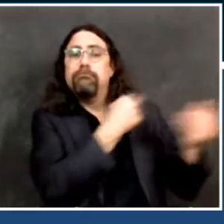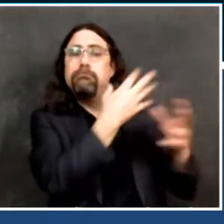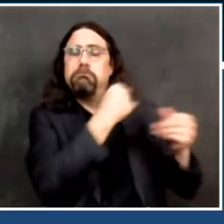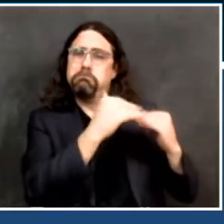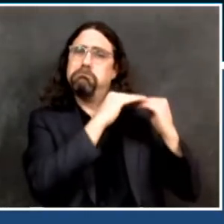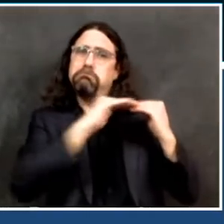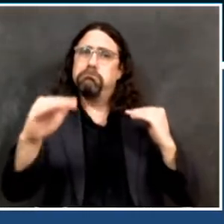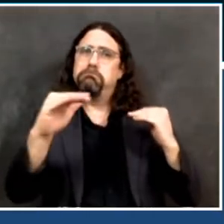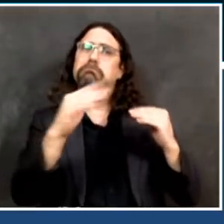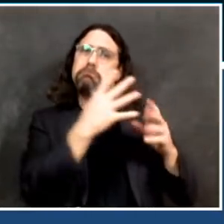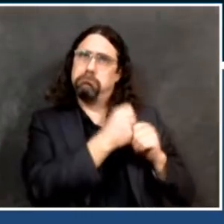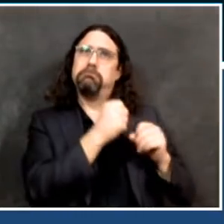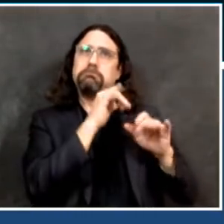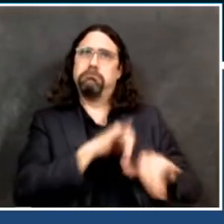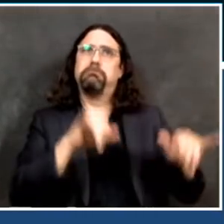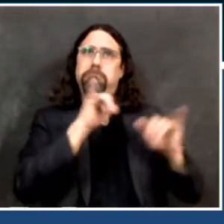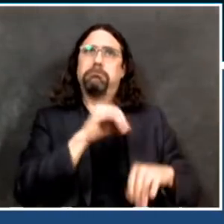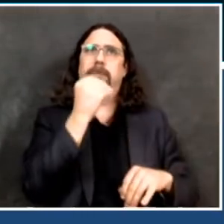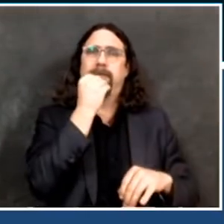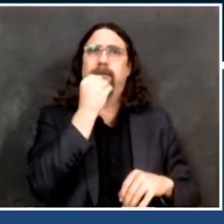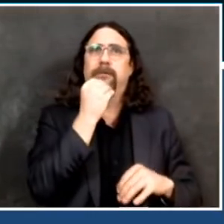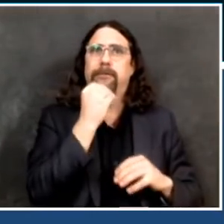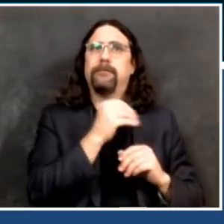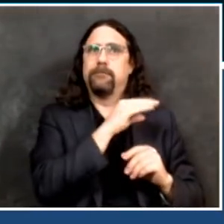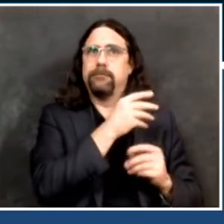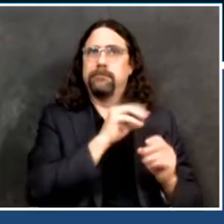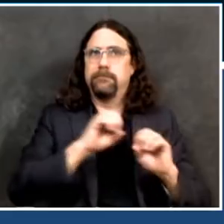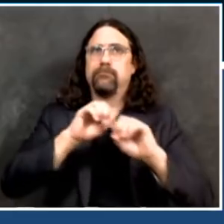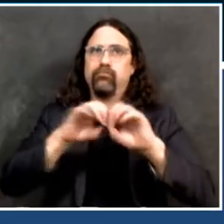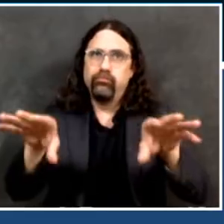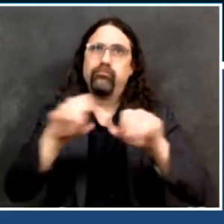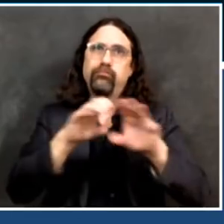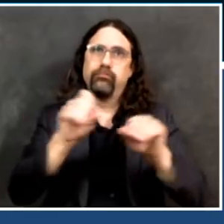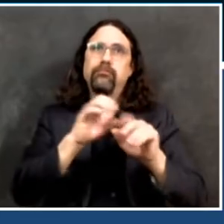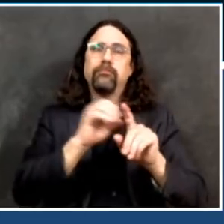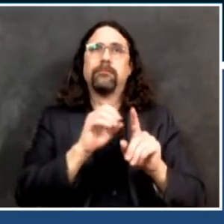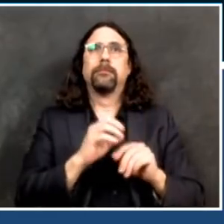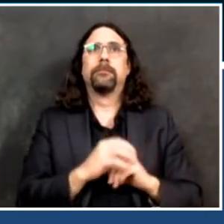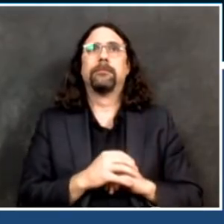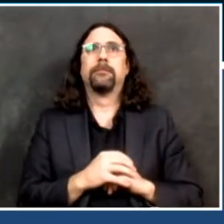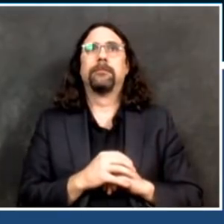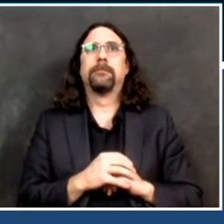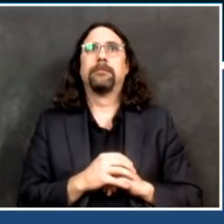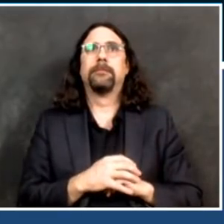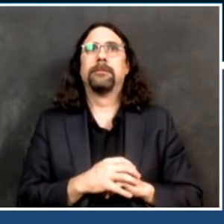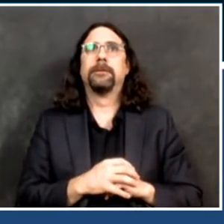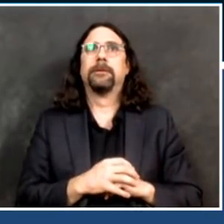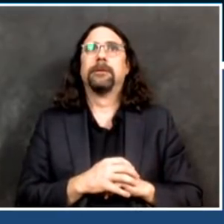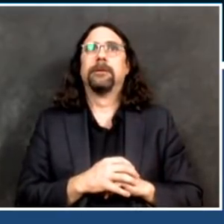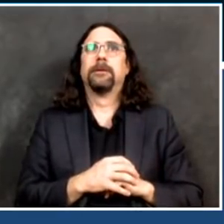shelf-stable meals, which means that they will last, to protect New Yorkers from any temporary disruption.